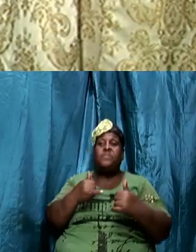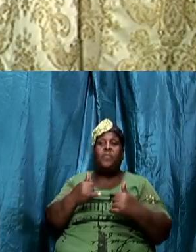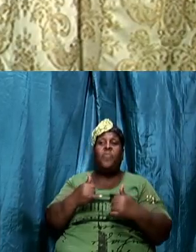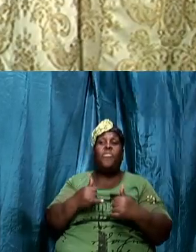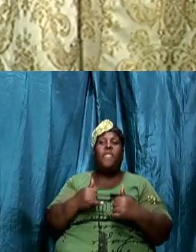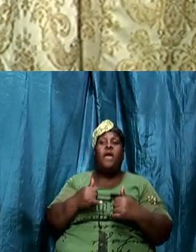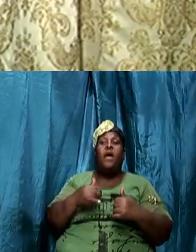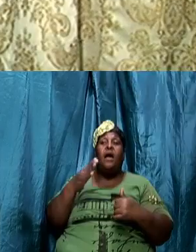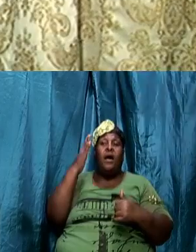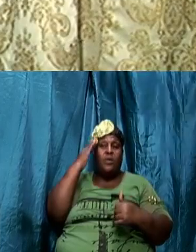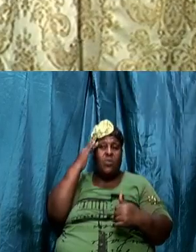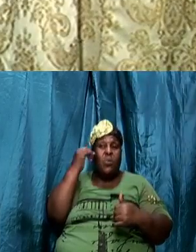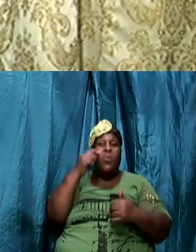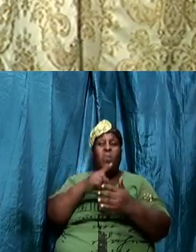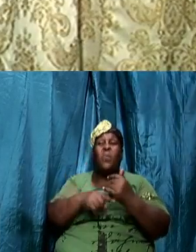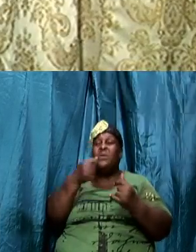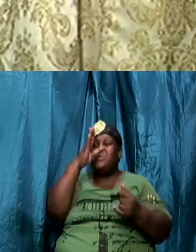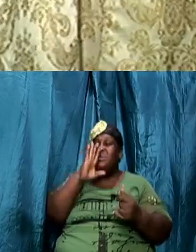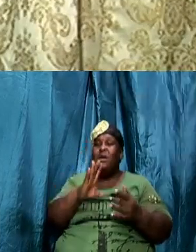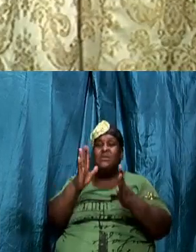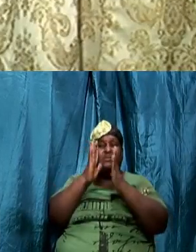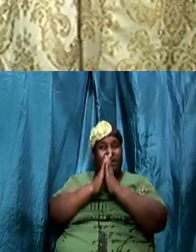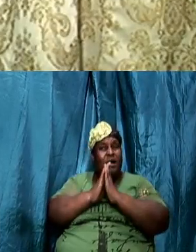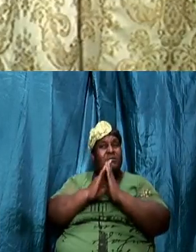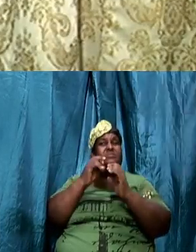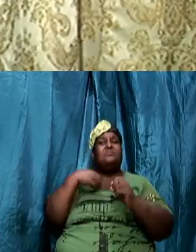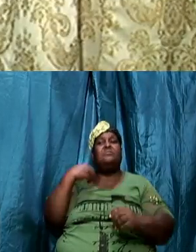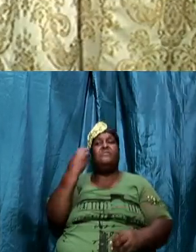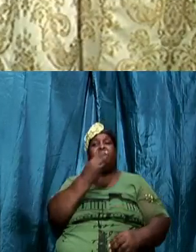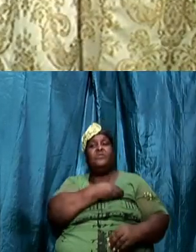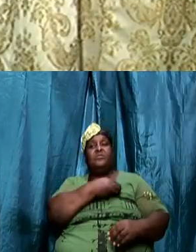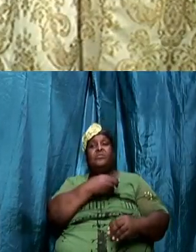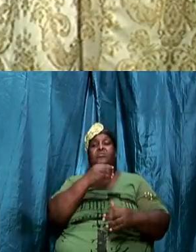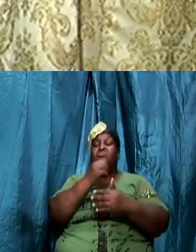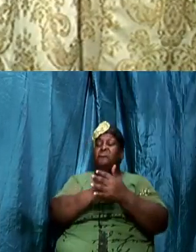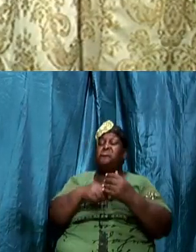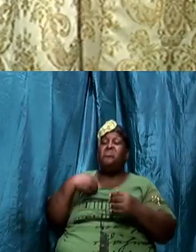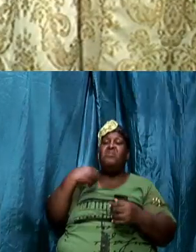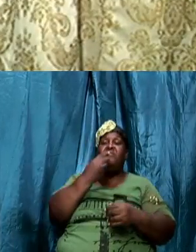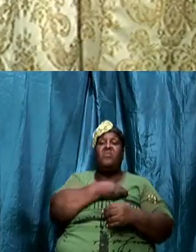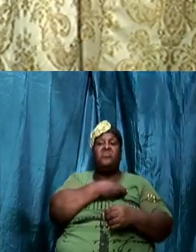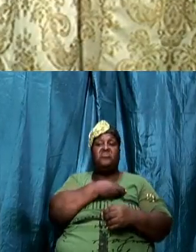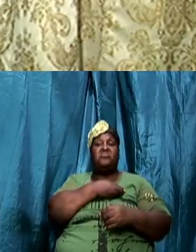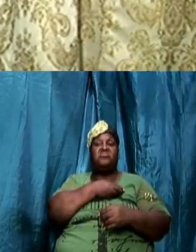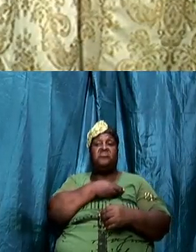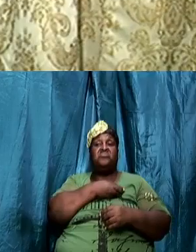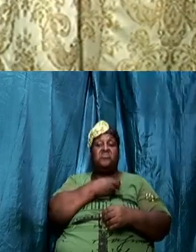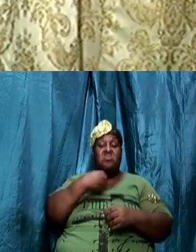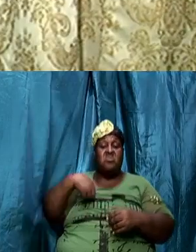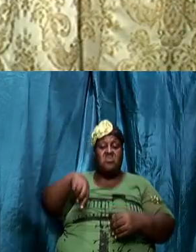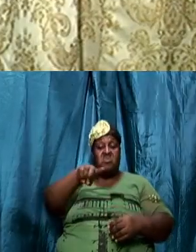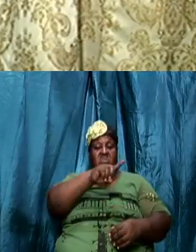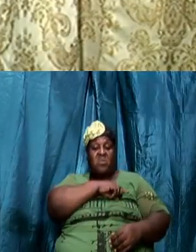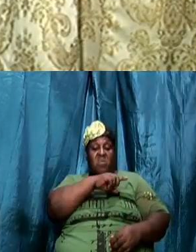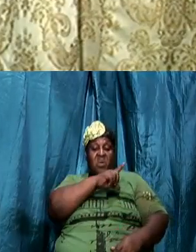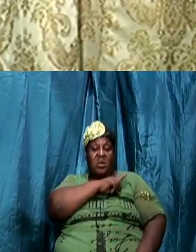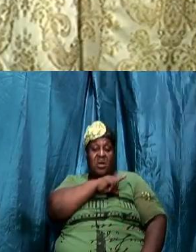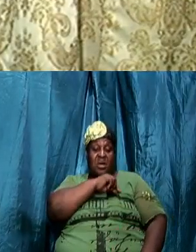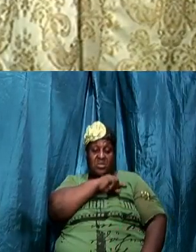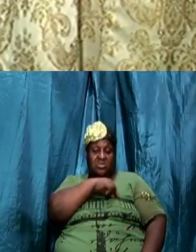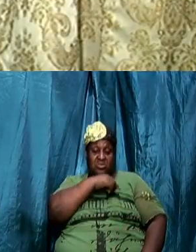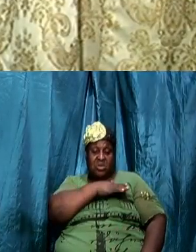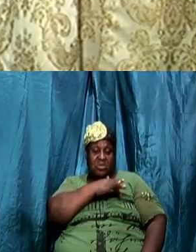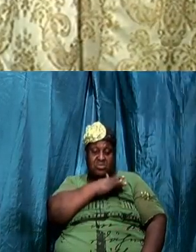and we know what God requires of us. And some of us, our conscience are telling us that how we